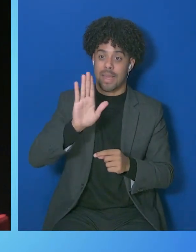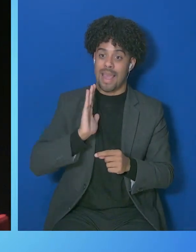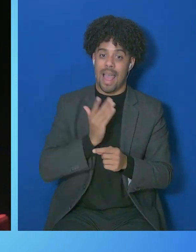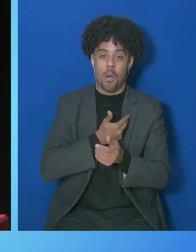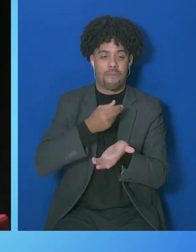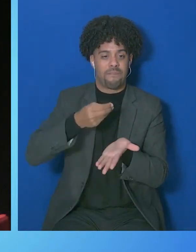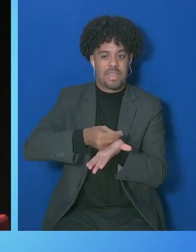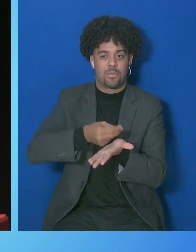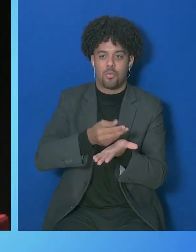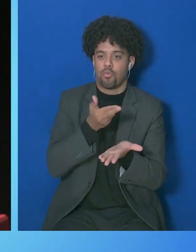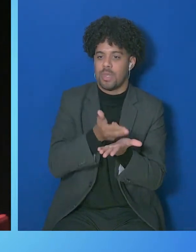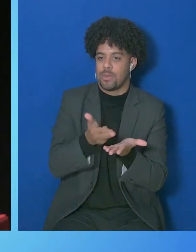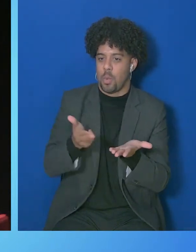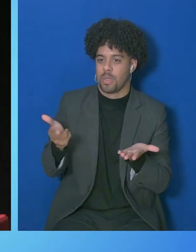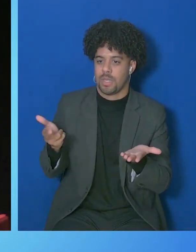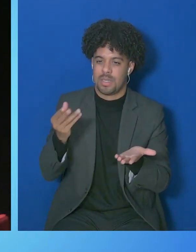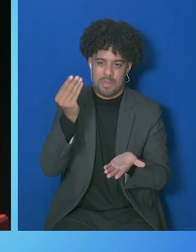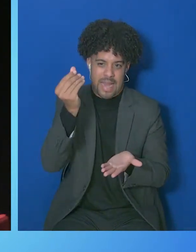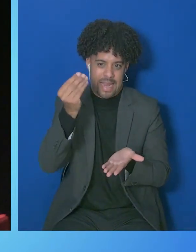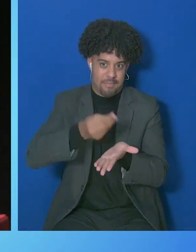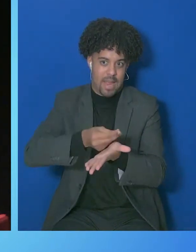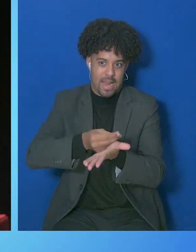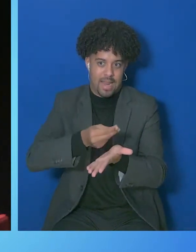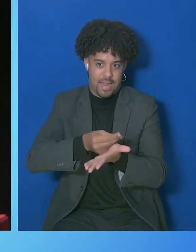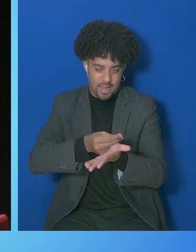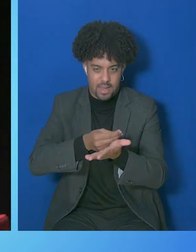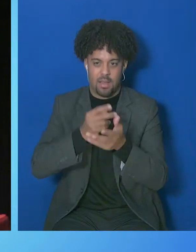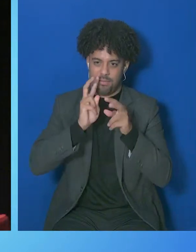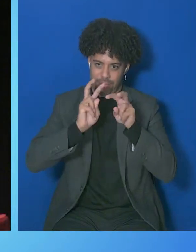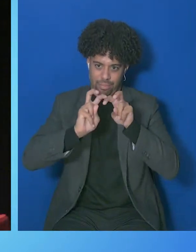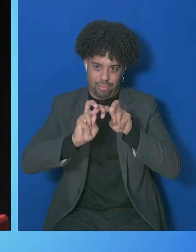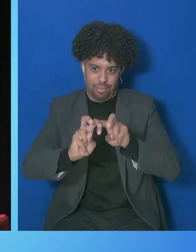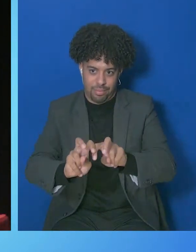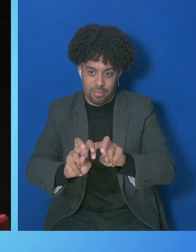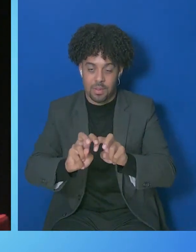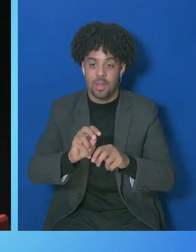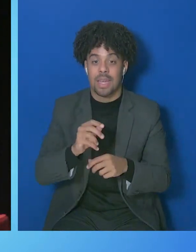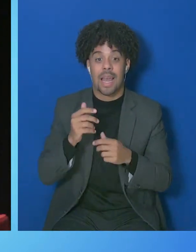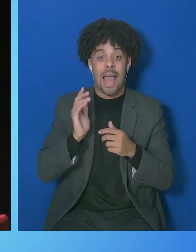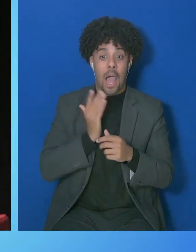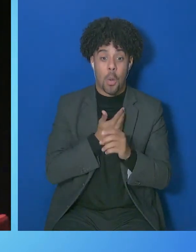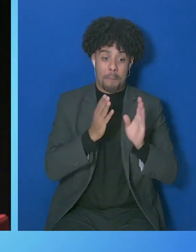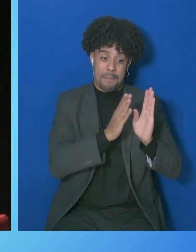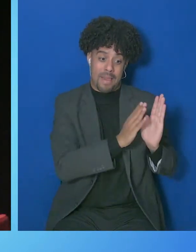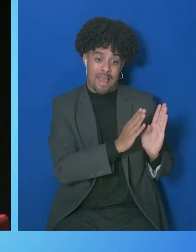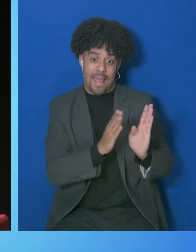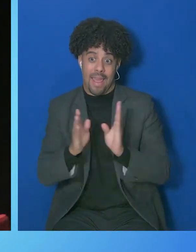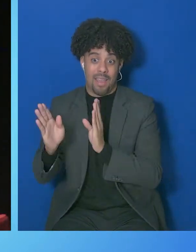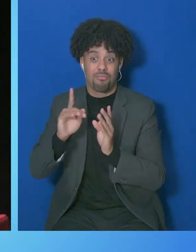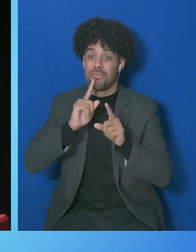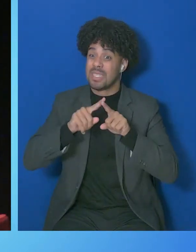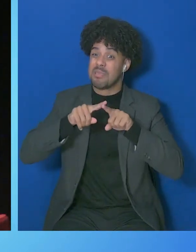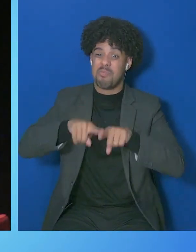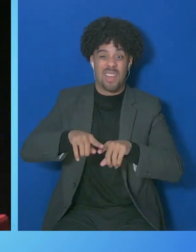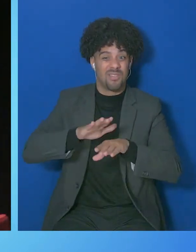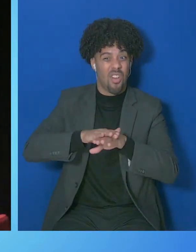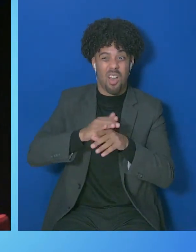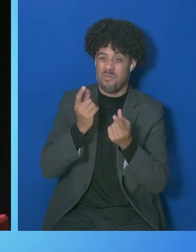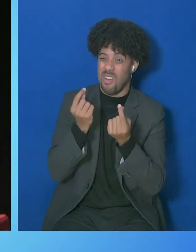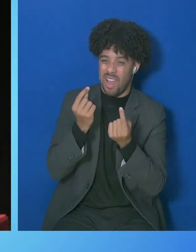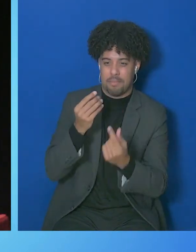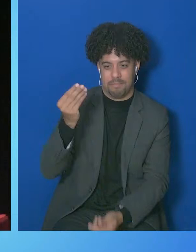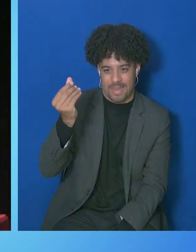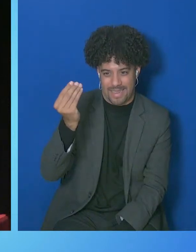because any plans that we decide to move forward with are dependent on our fiscal resources.